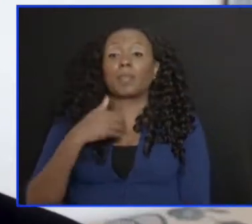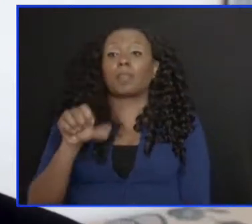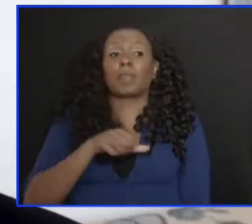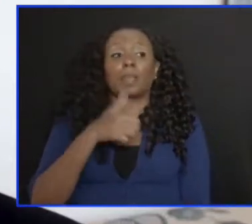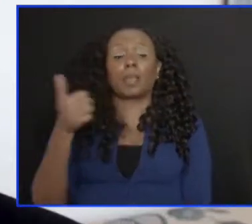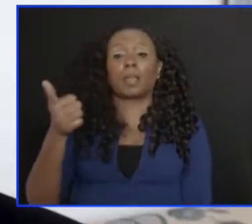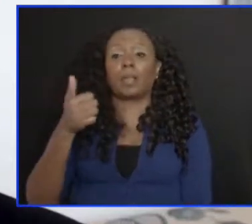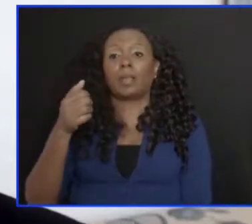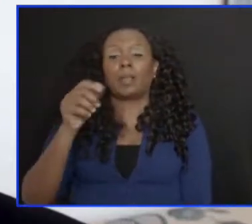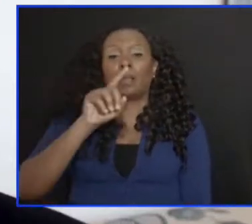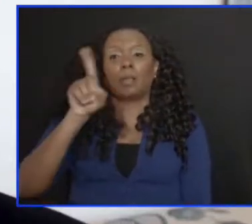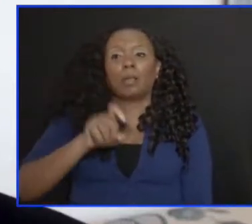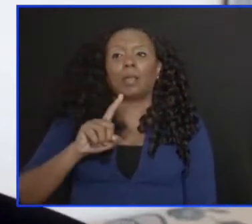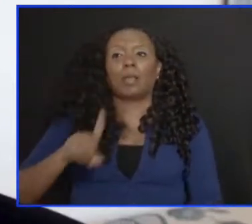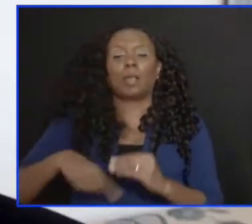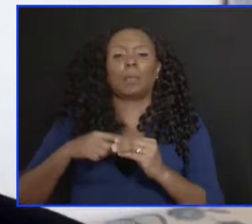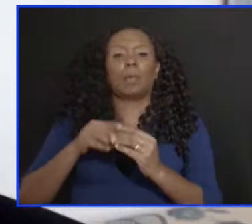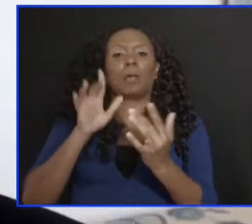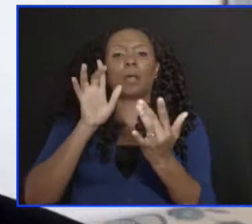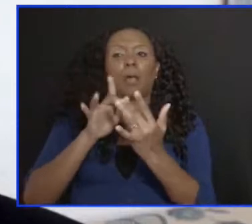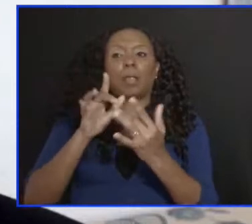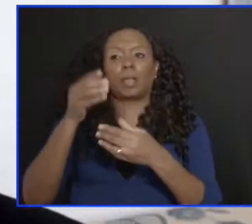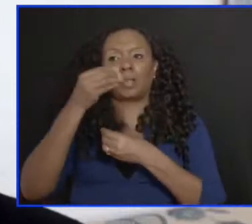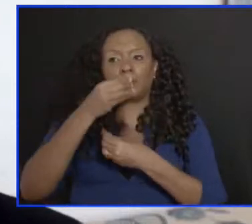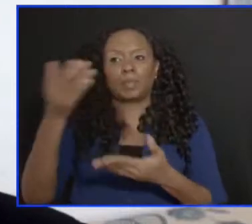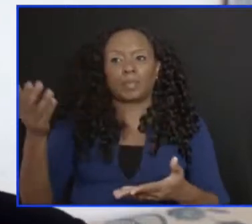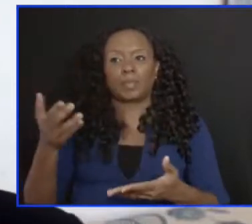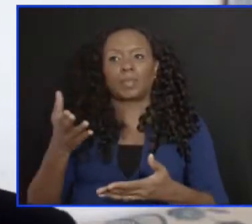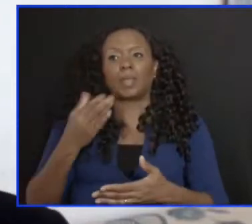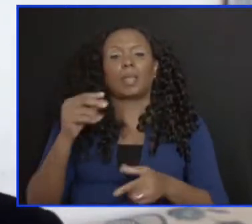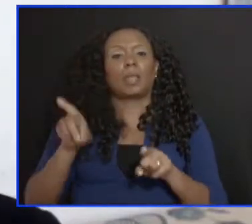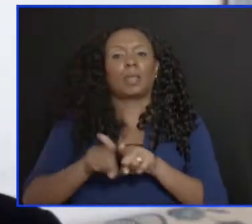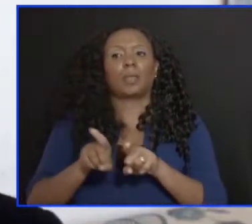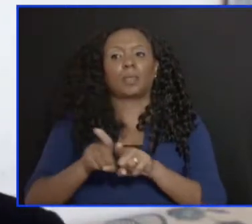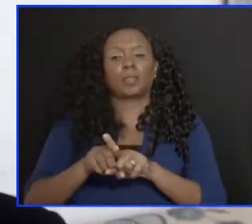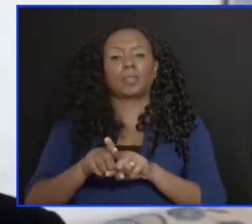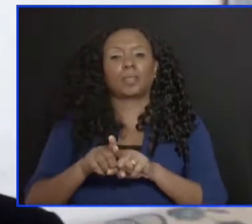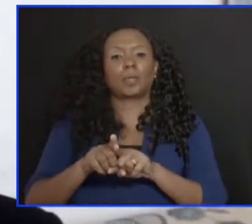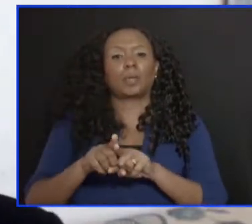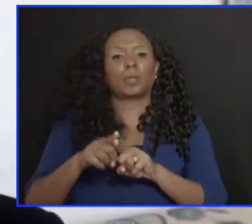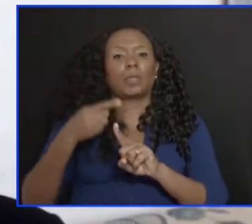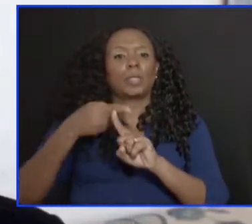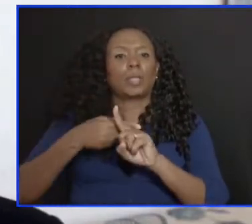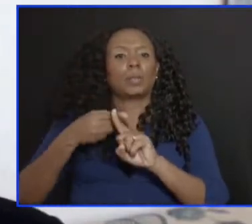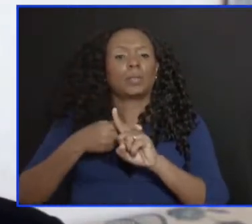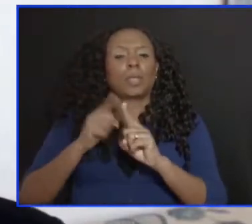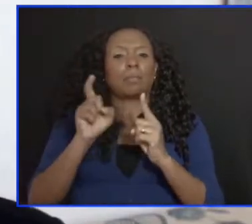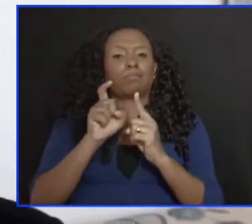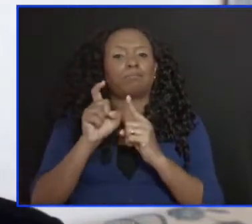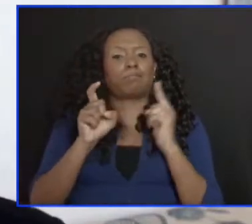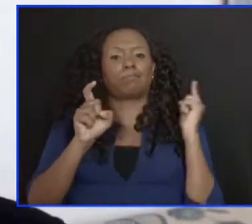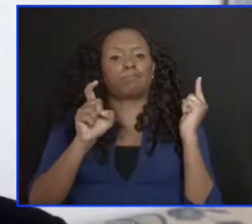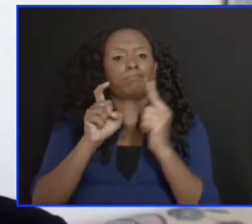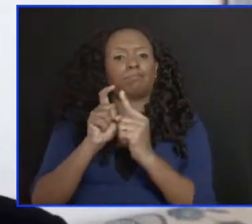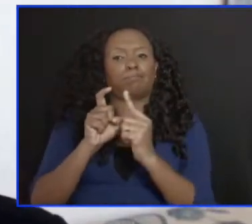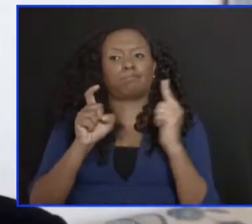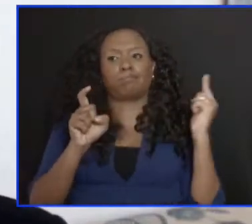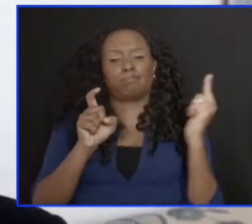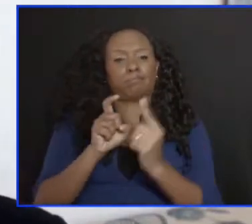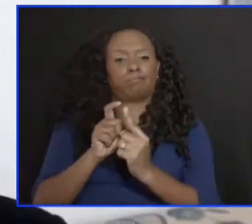information. And I believe that stretches into the taking of temperature. Since there's an end to routine